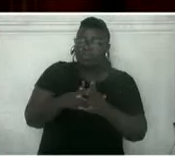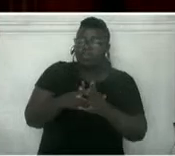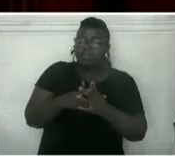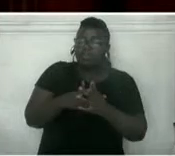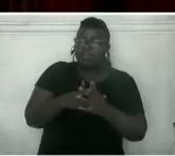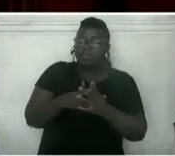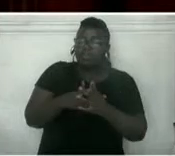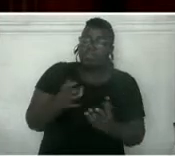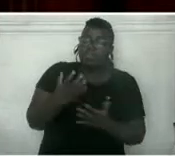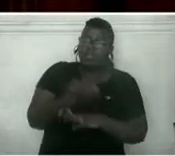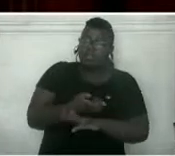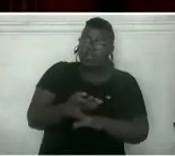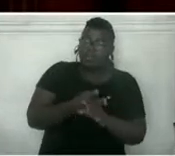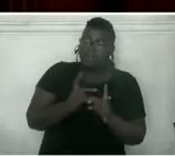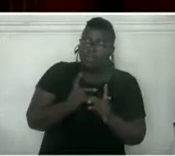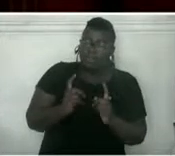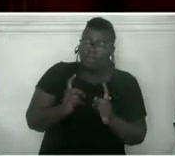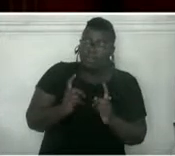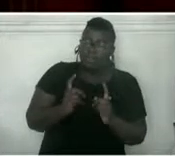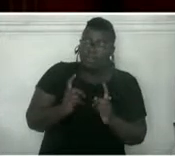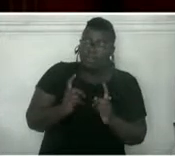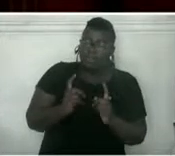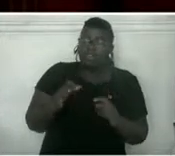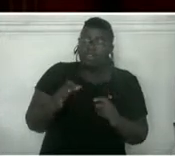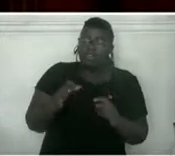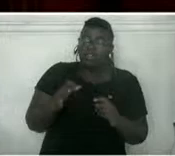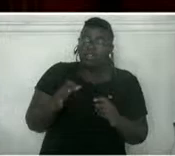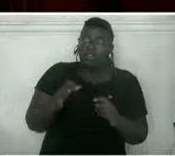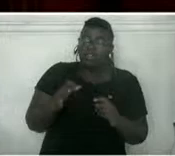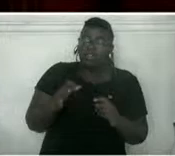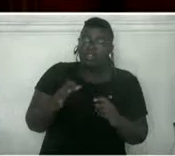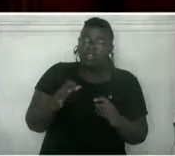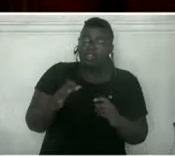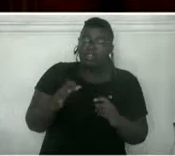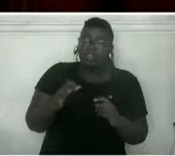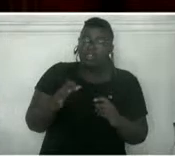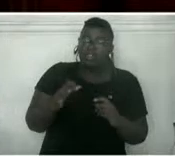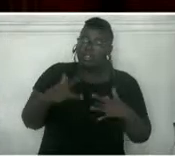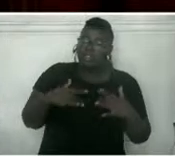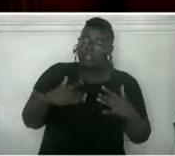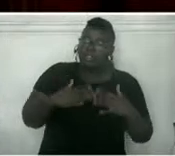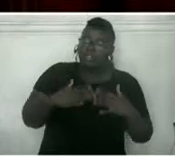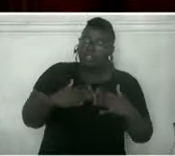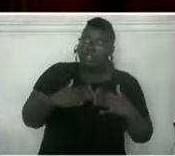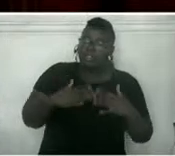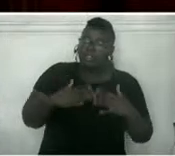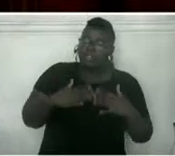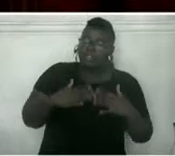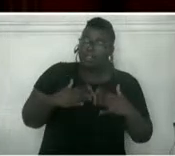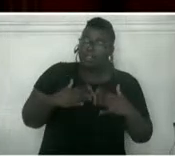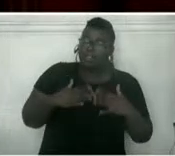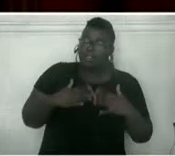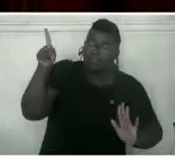our economy. We are deeply concerned that the recent rise in the matter of